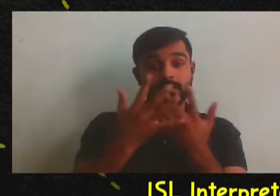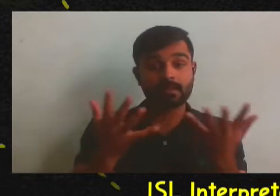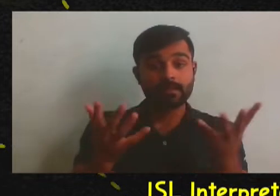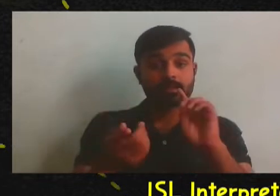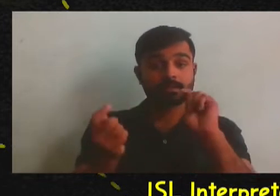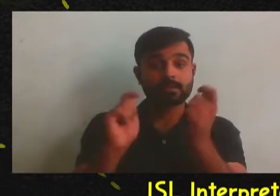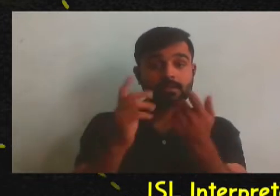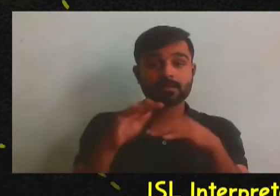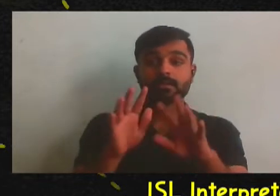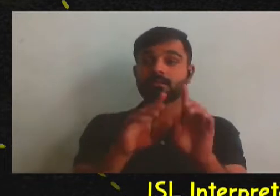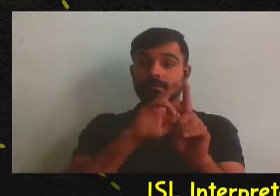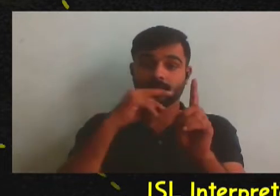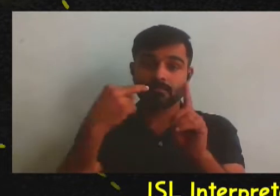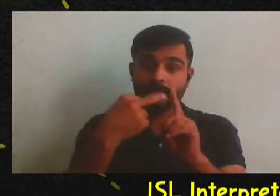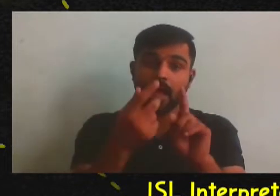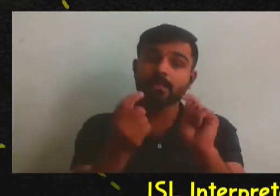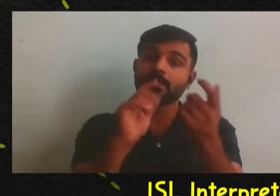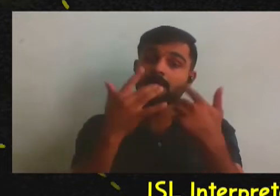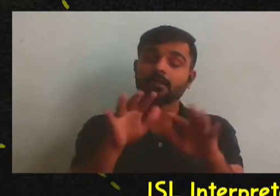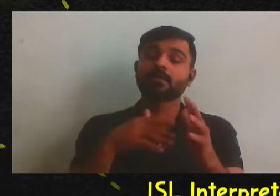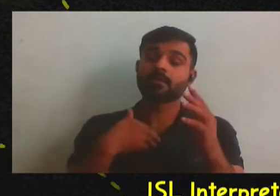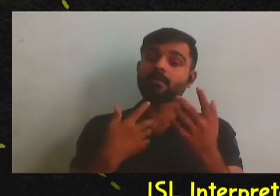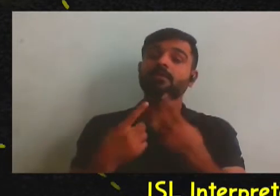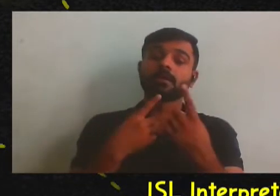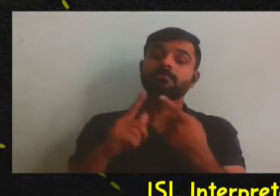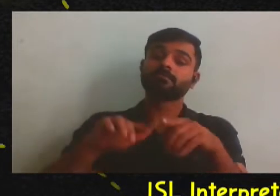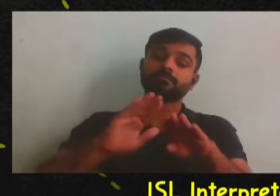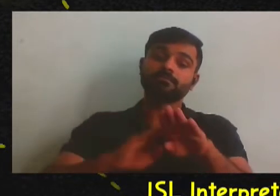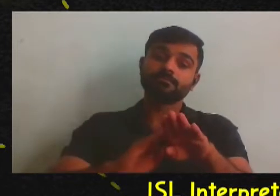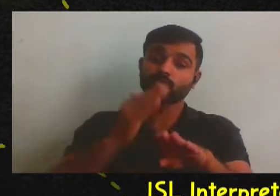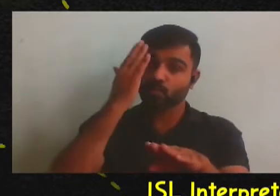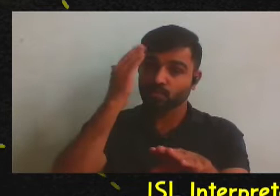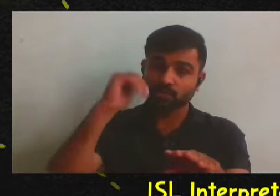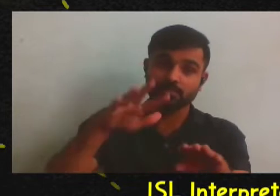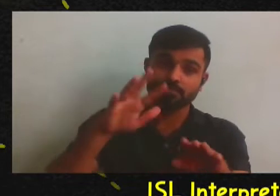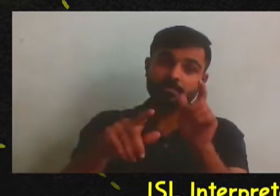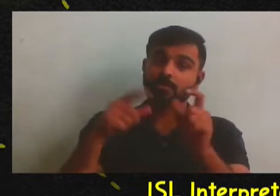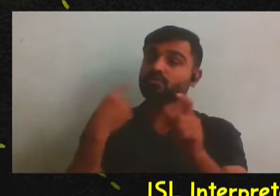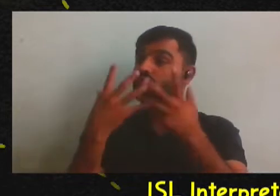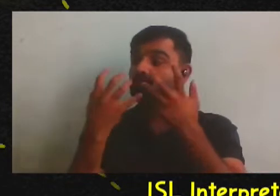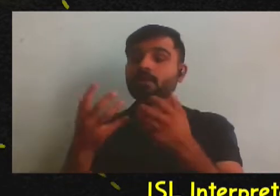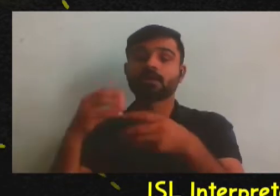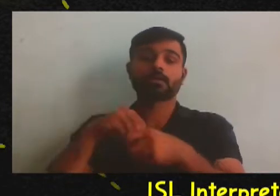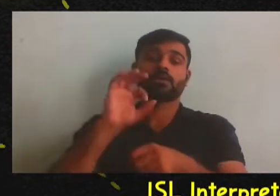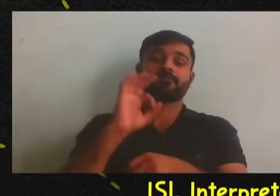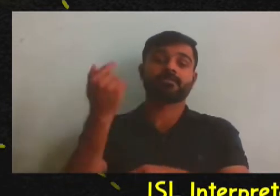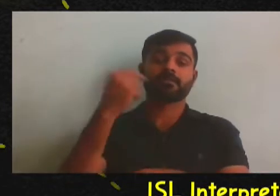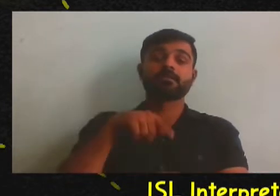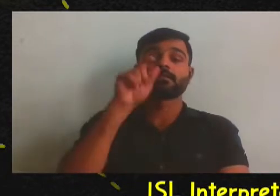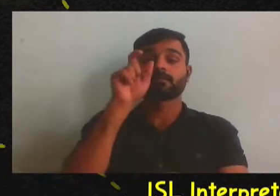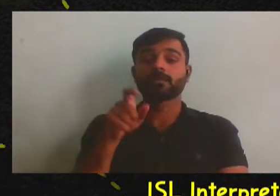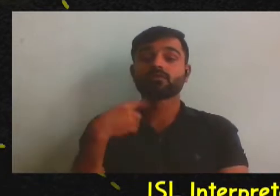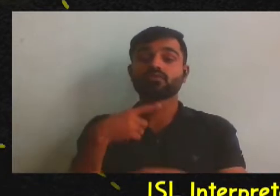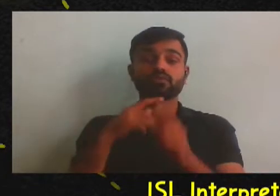because perceptions have changed, but also because we've got the experience to know that when somebody walks into our office, is that a person who's